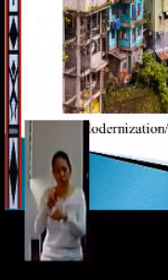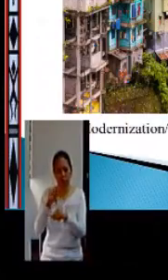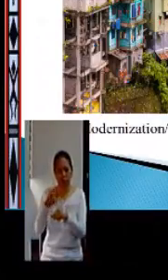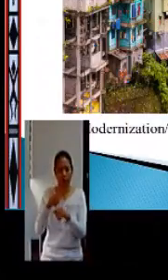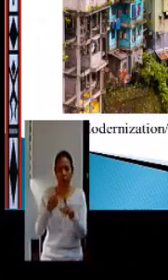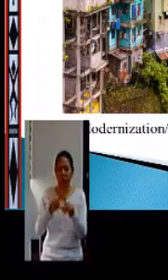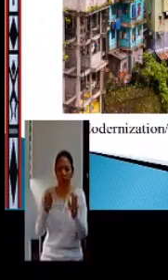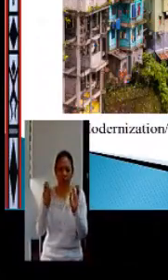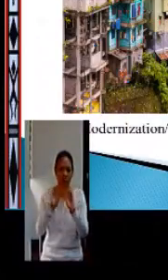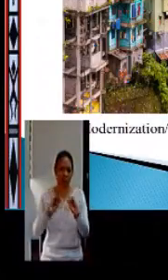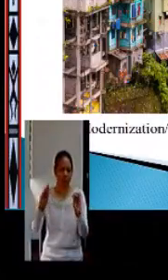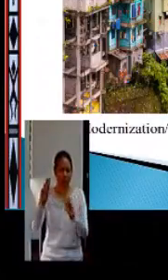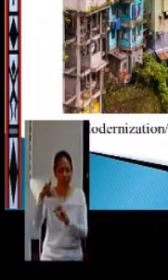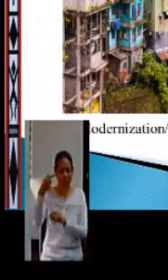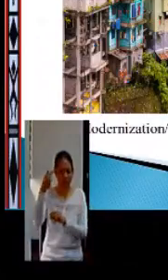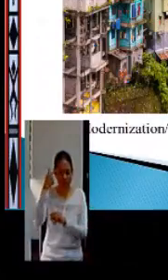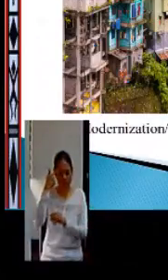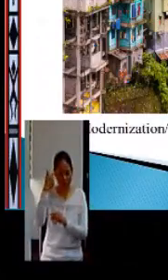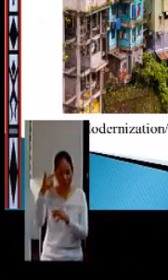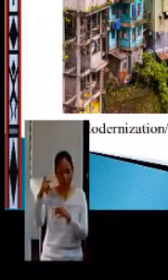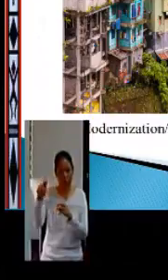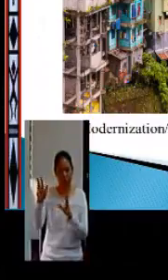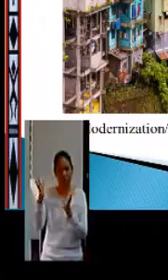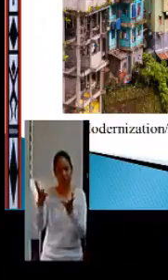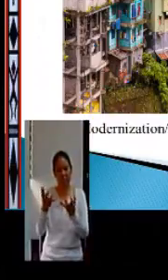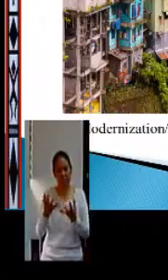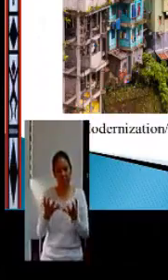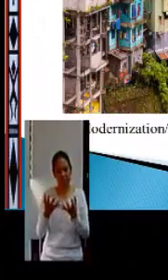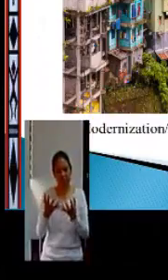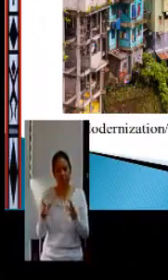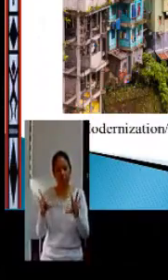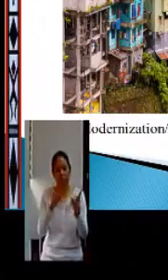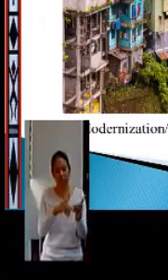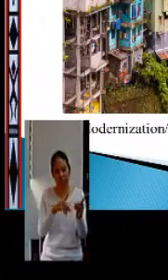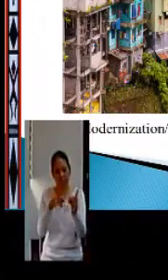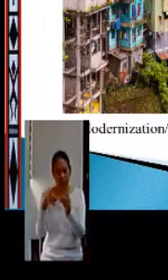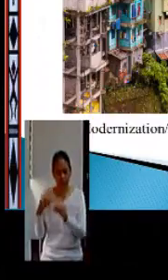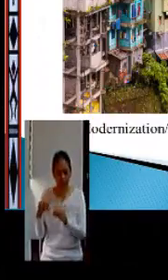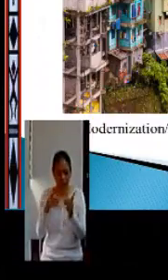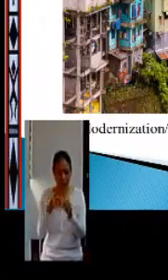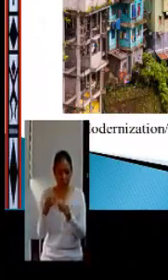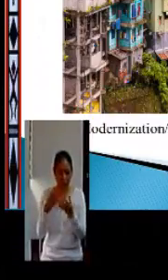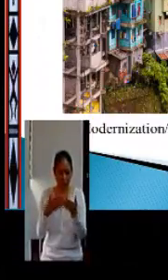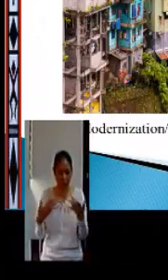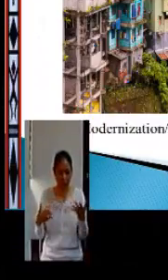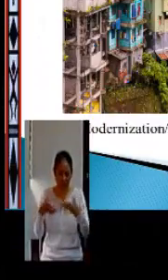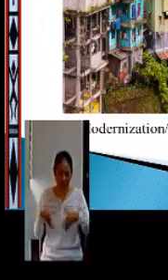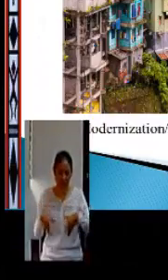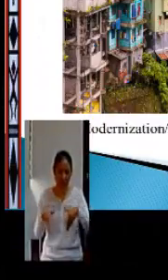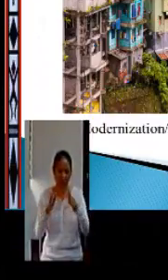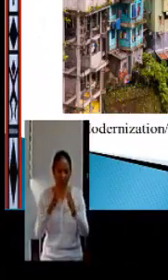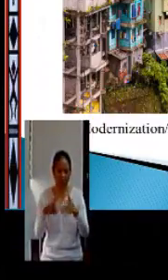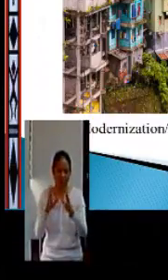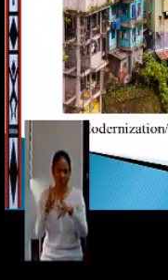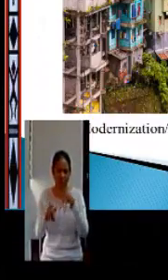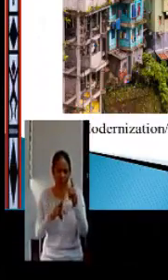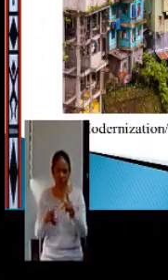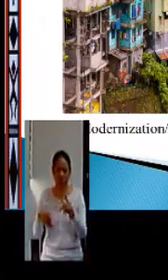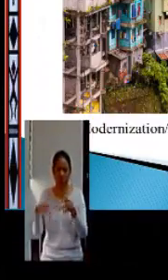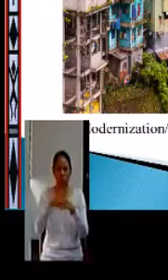our province and in our municipality to implement these things. They just allow people to just build their houses